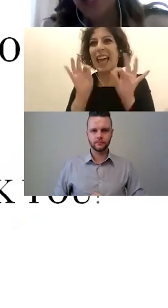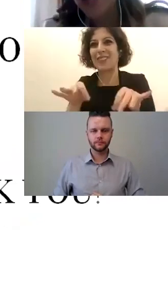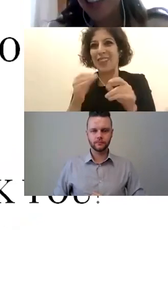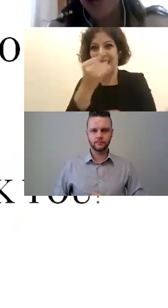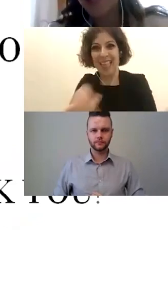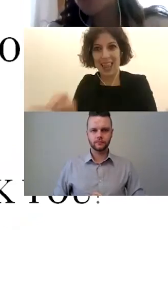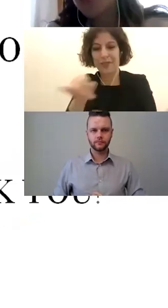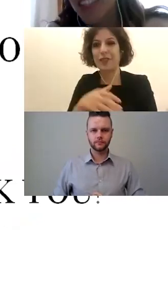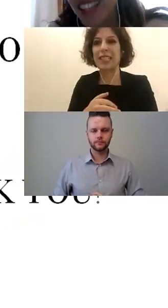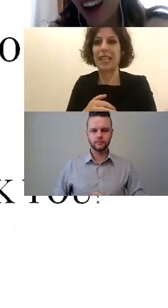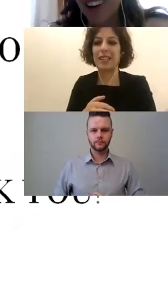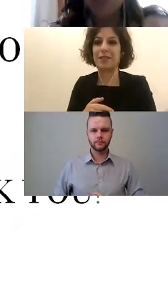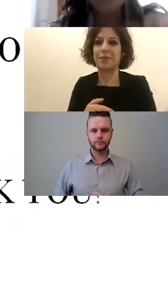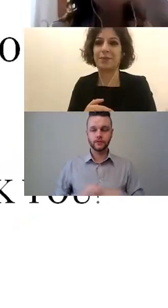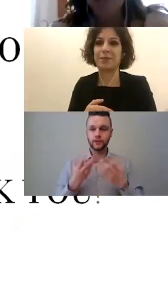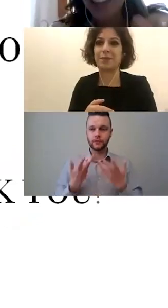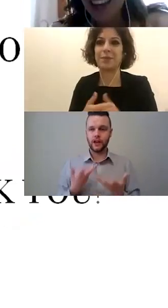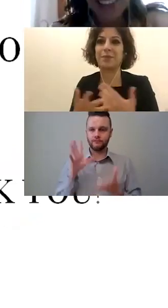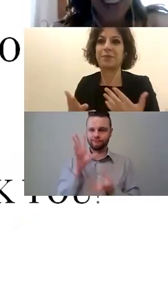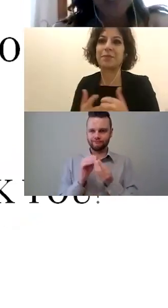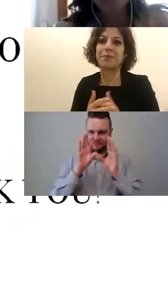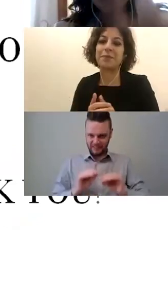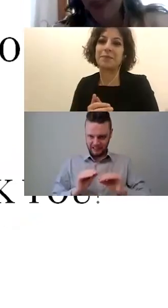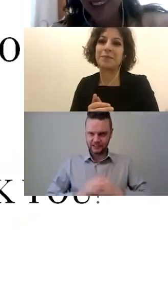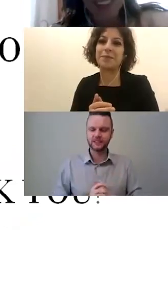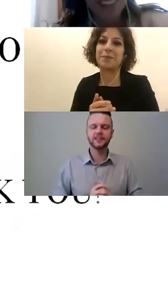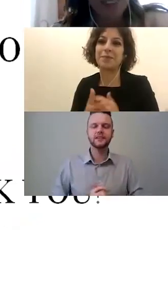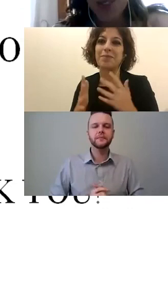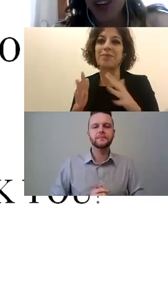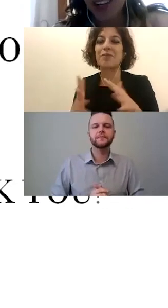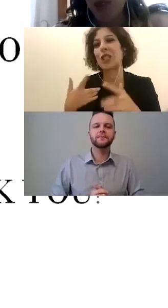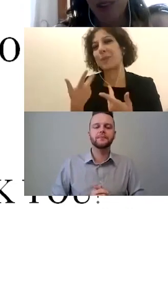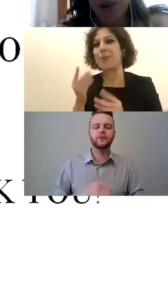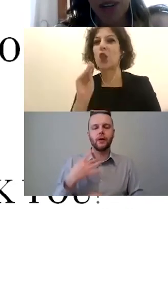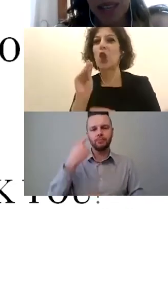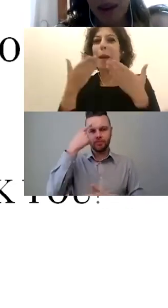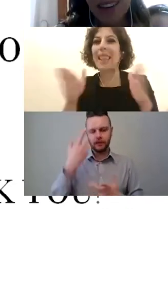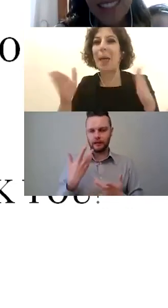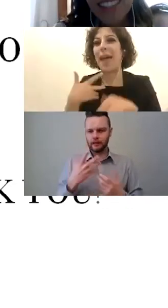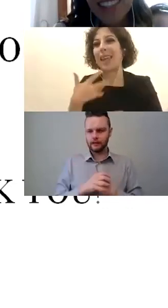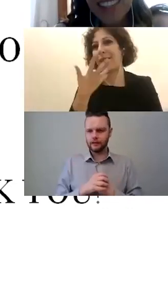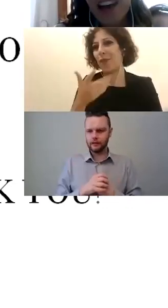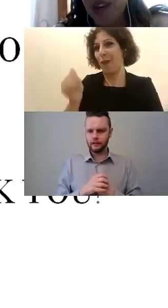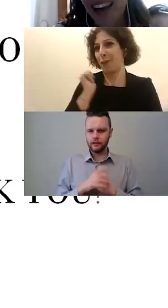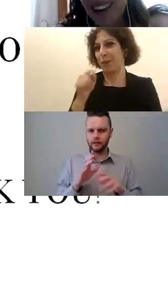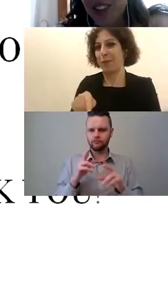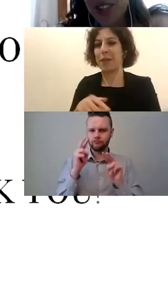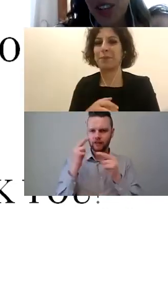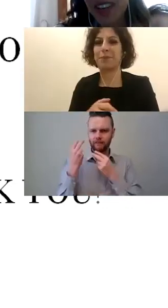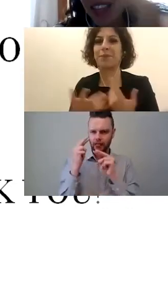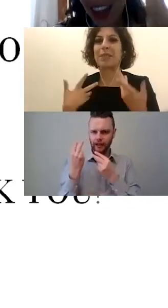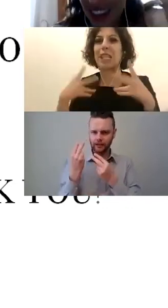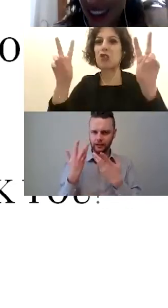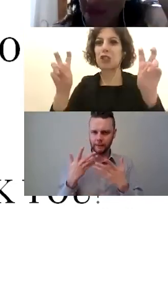So I have come to my conclusions, and I think the reflection has